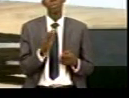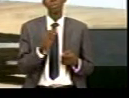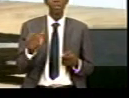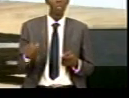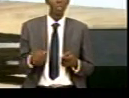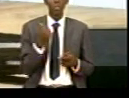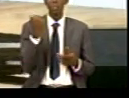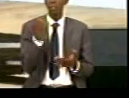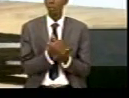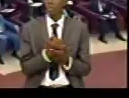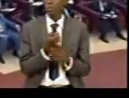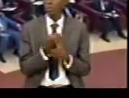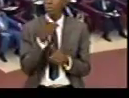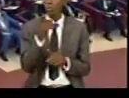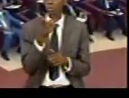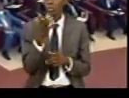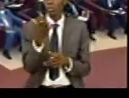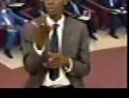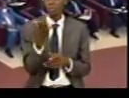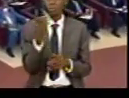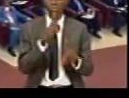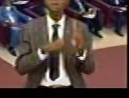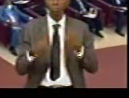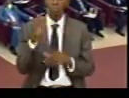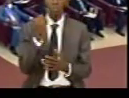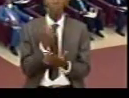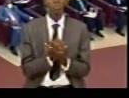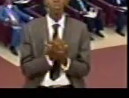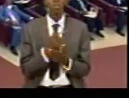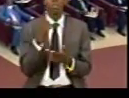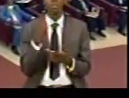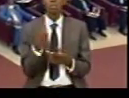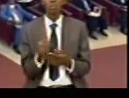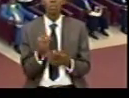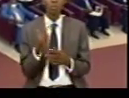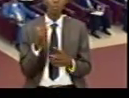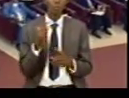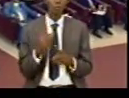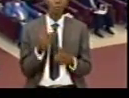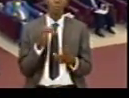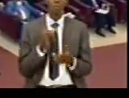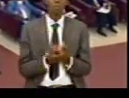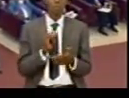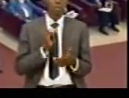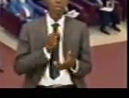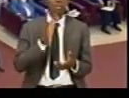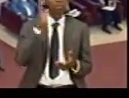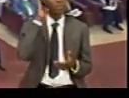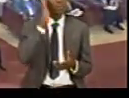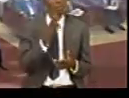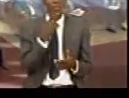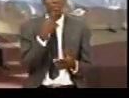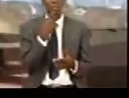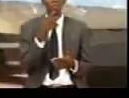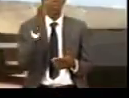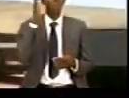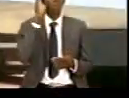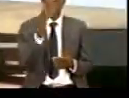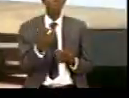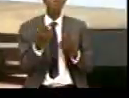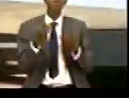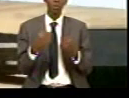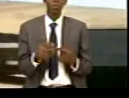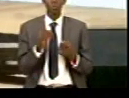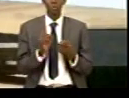amen from the church? Amen. The word that I shall speak shall come